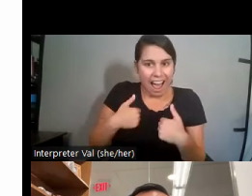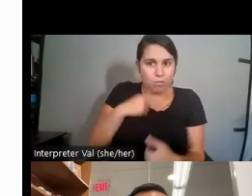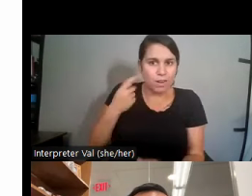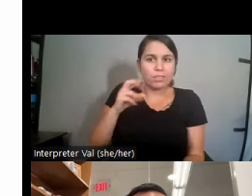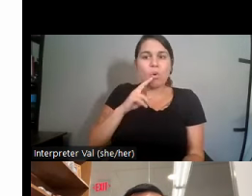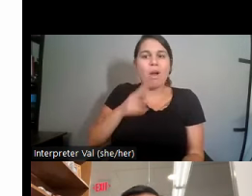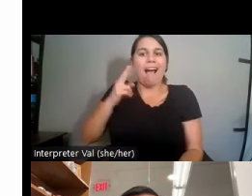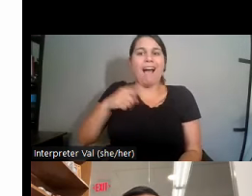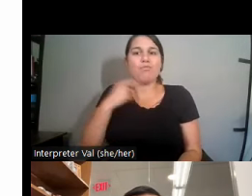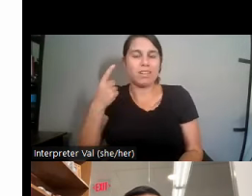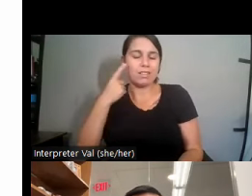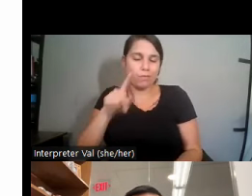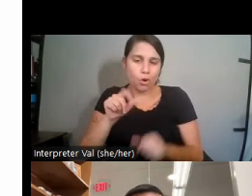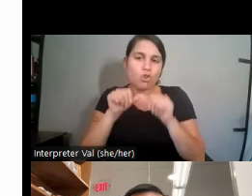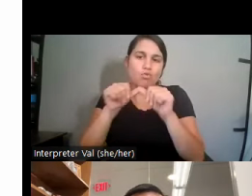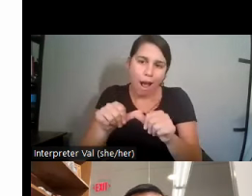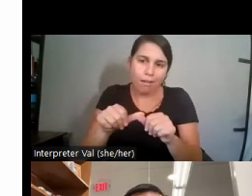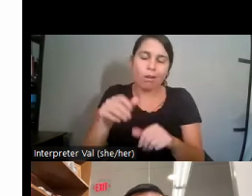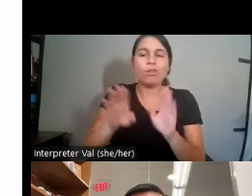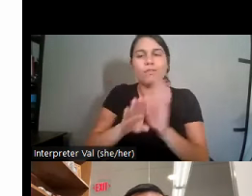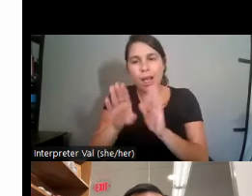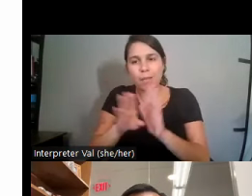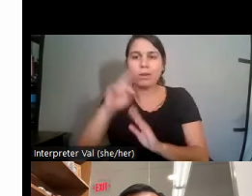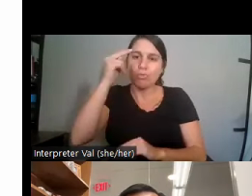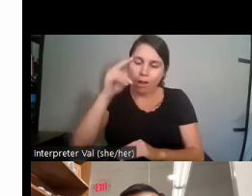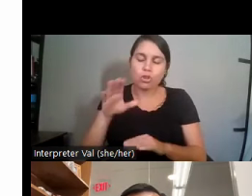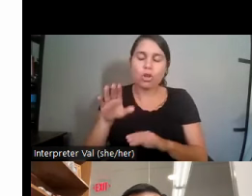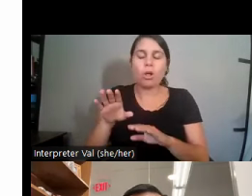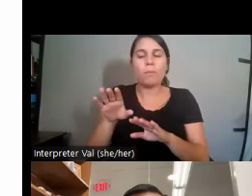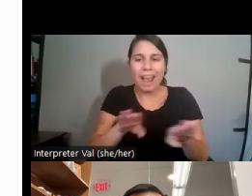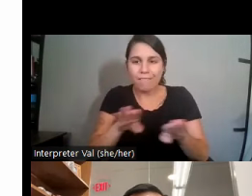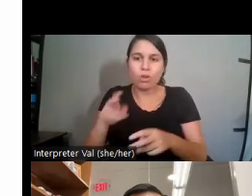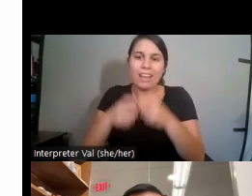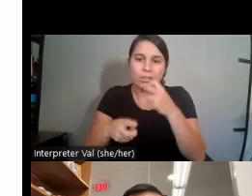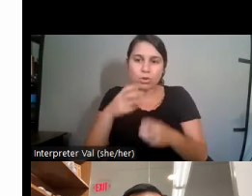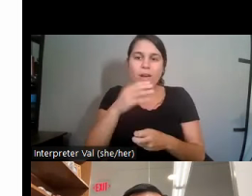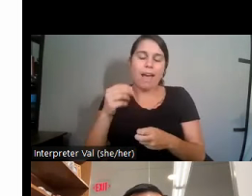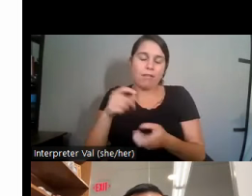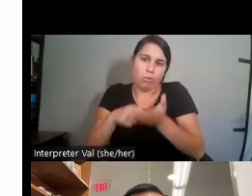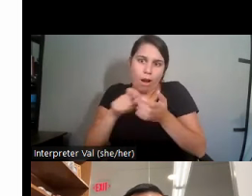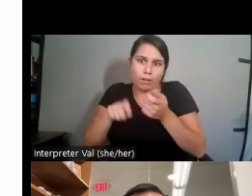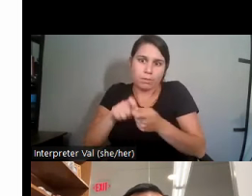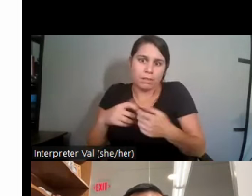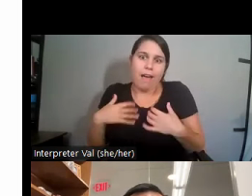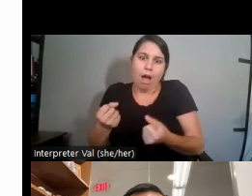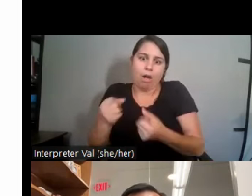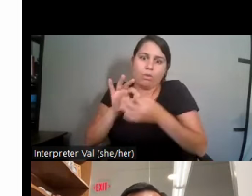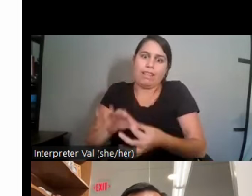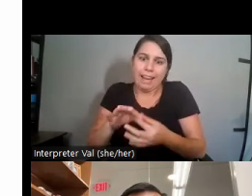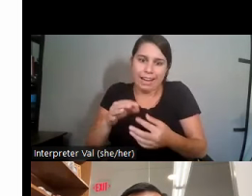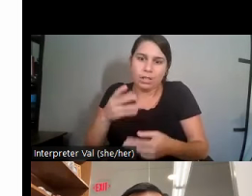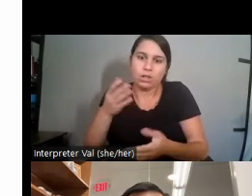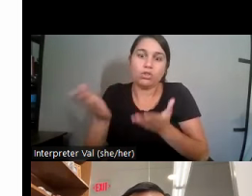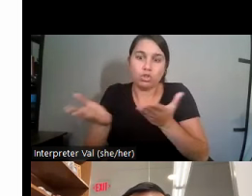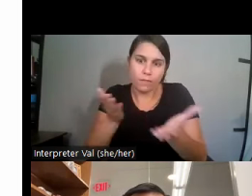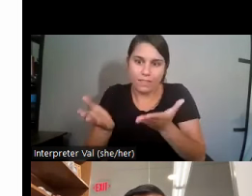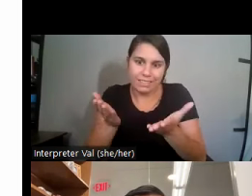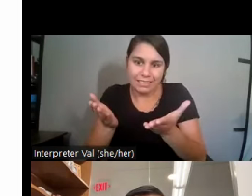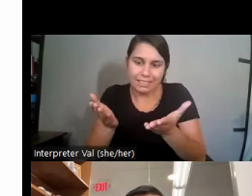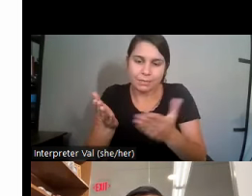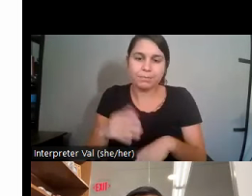physical, developmental, behavioral, or emotional conditions, and who also require health and risk-related services of a type and beyond that required for children